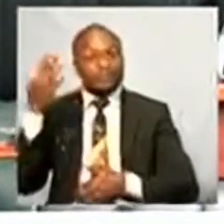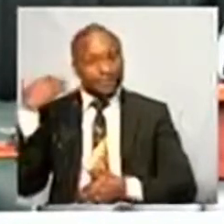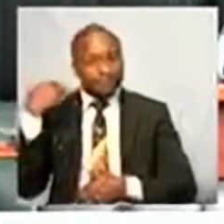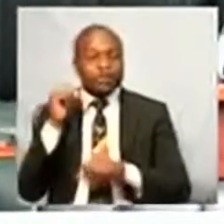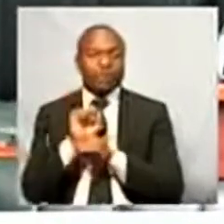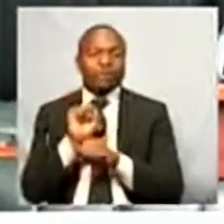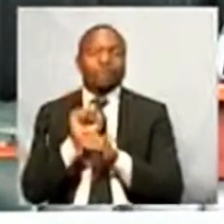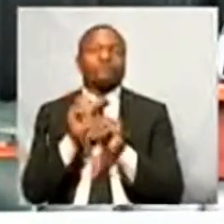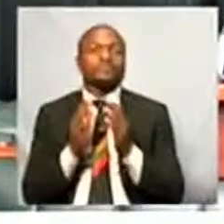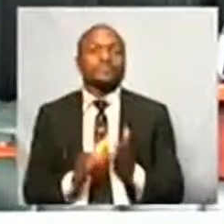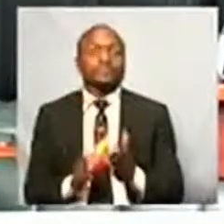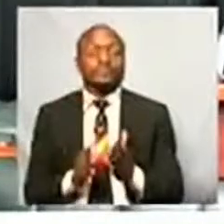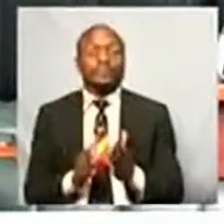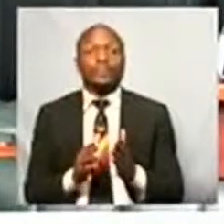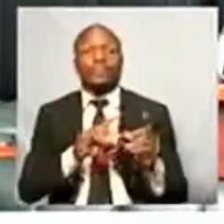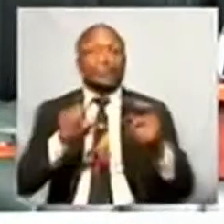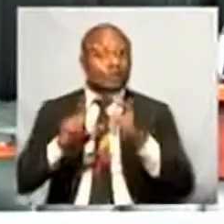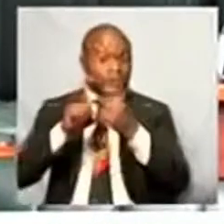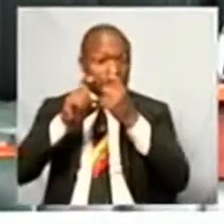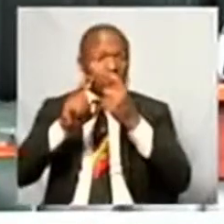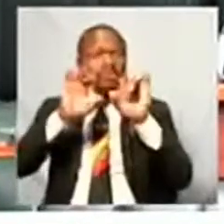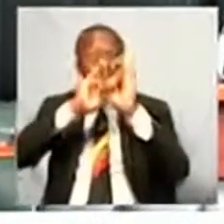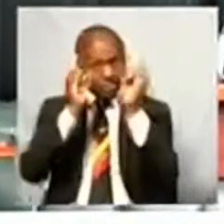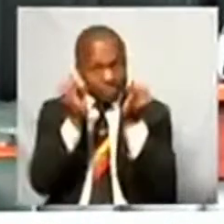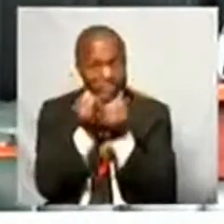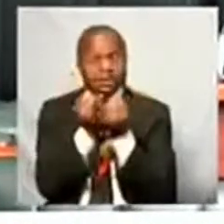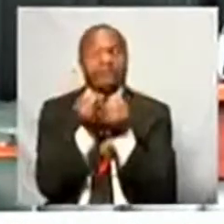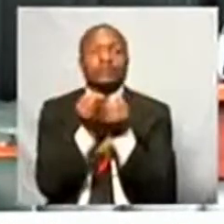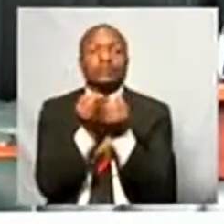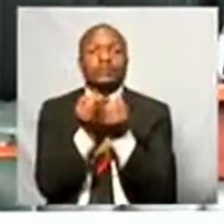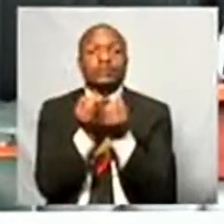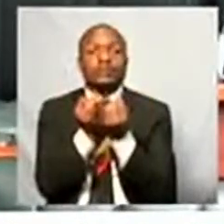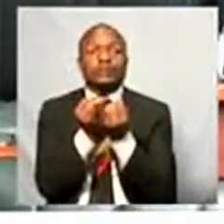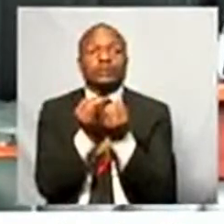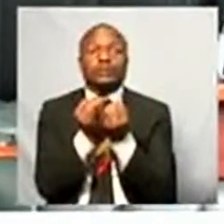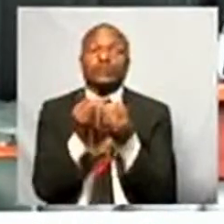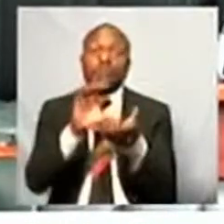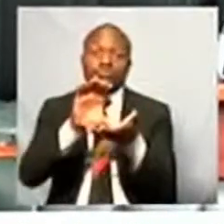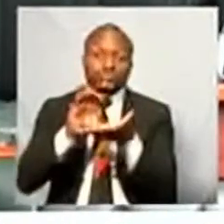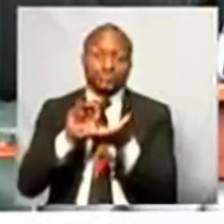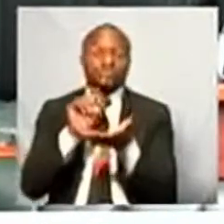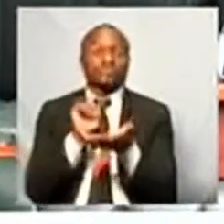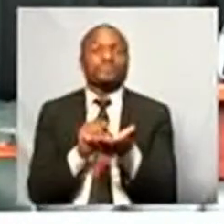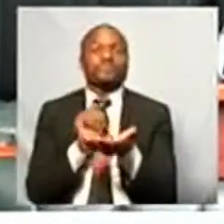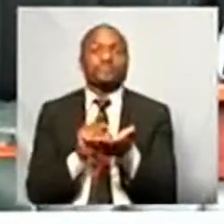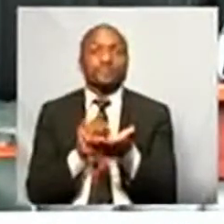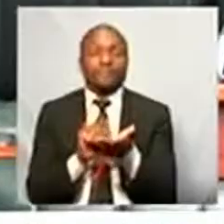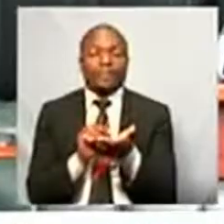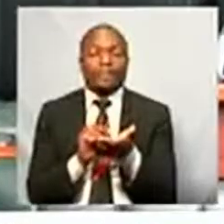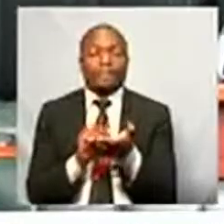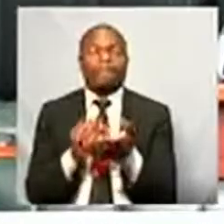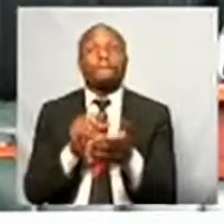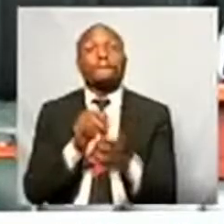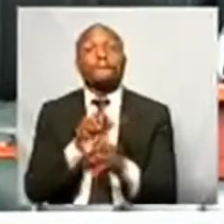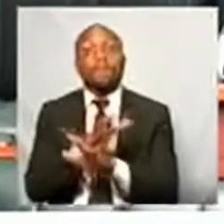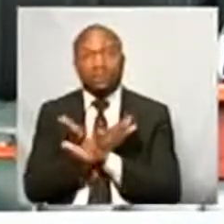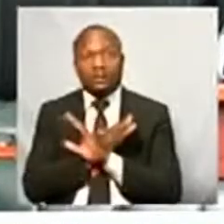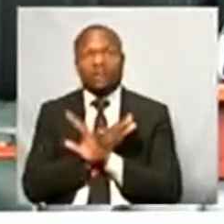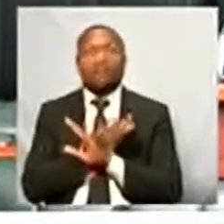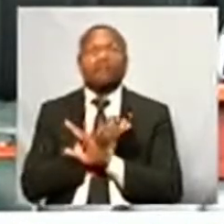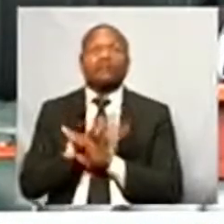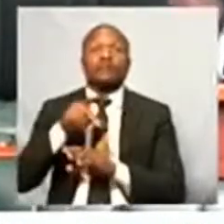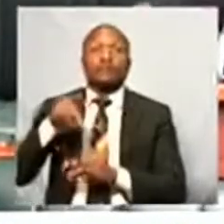employees. The affected institutions and corresponding outstanding amounts are as follows. The Zambia Postal